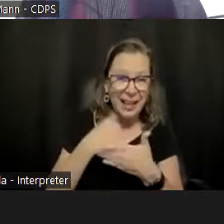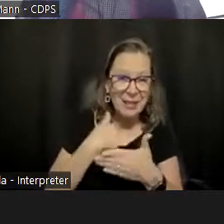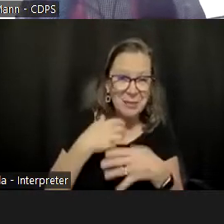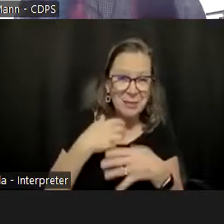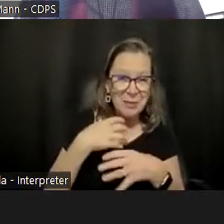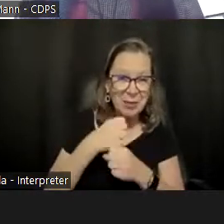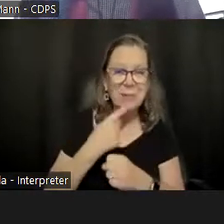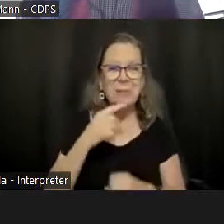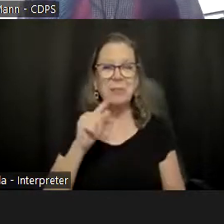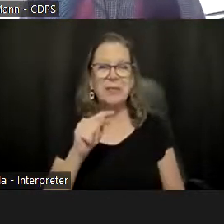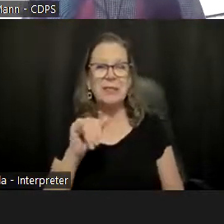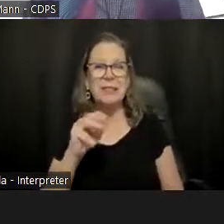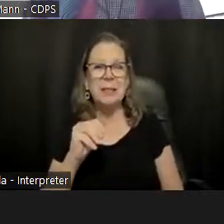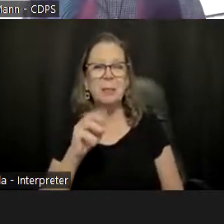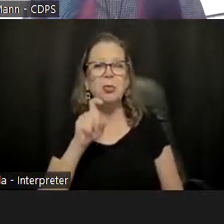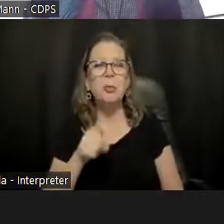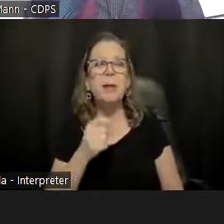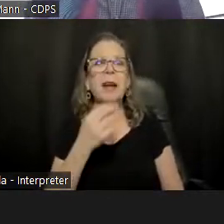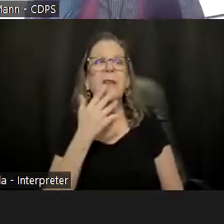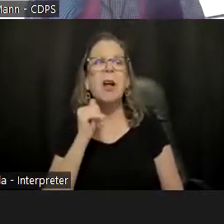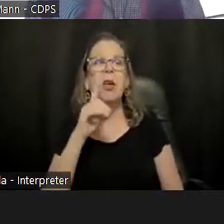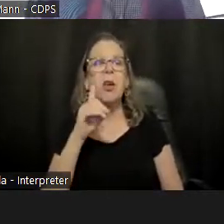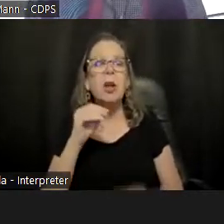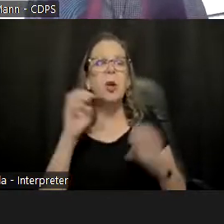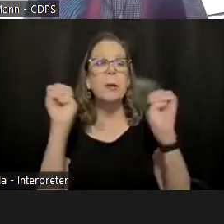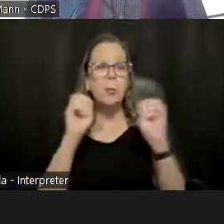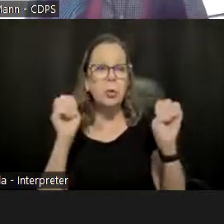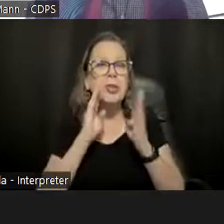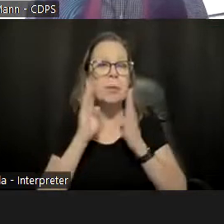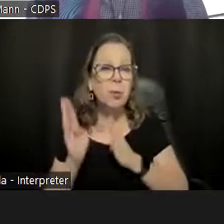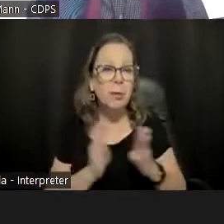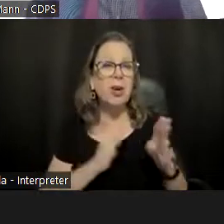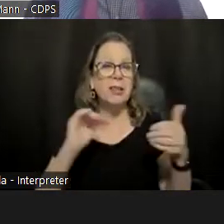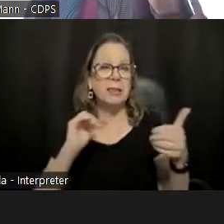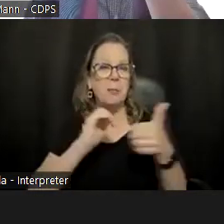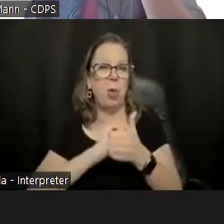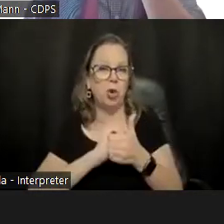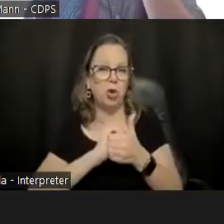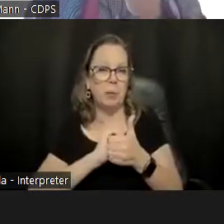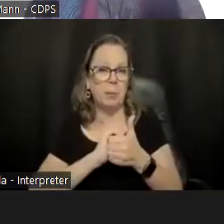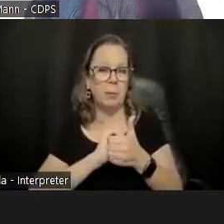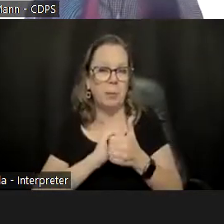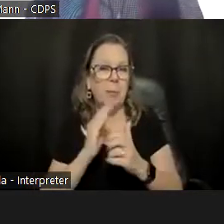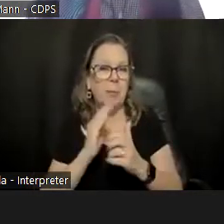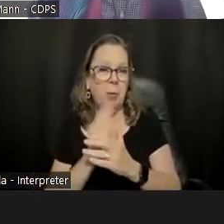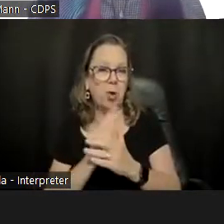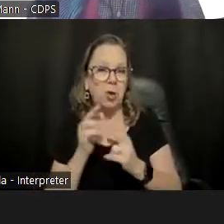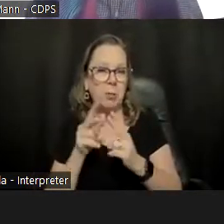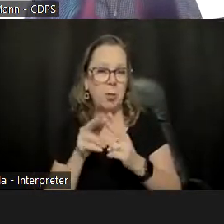Tim. That should be the Colorado Emergency Preparedness Partnership. this is Sadie. Thank